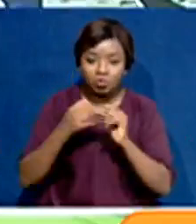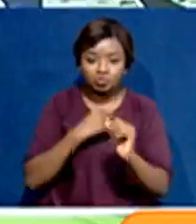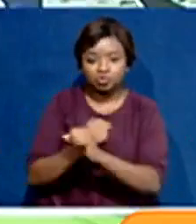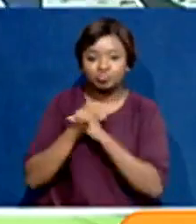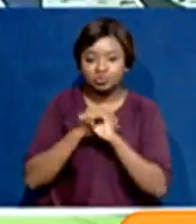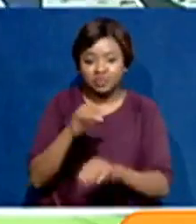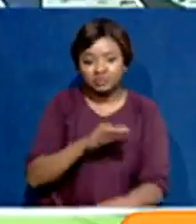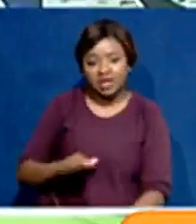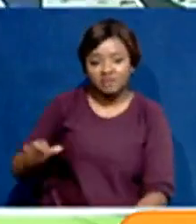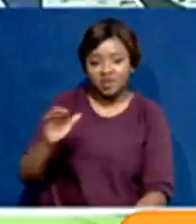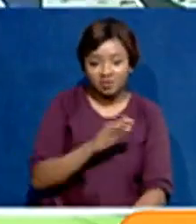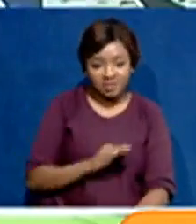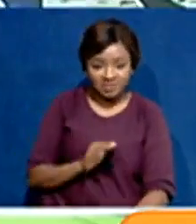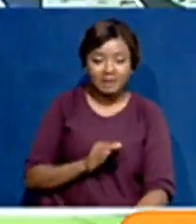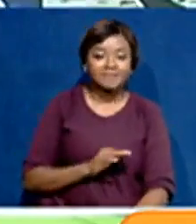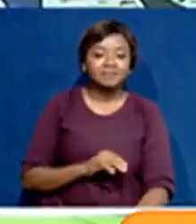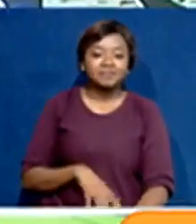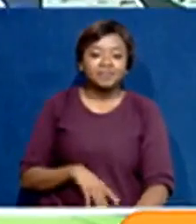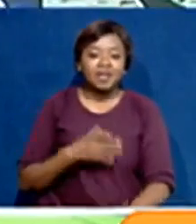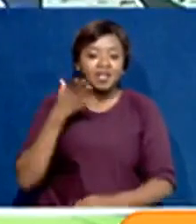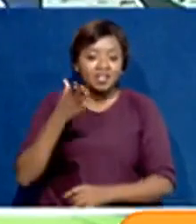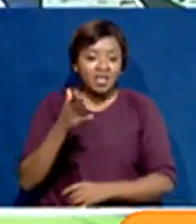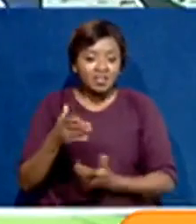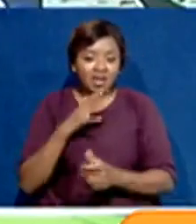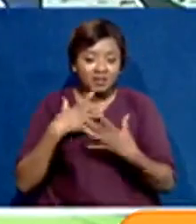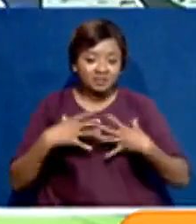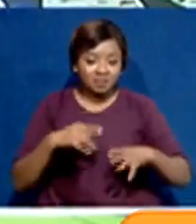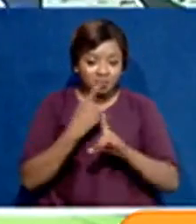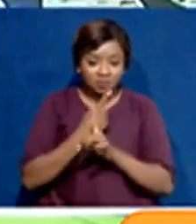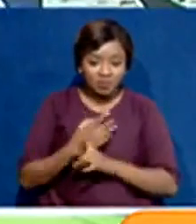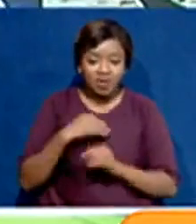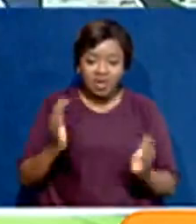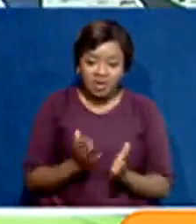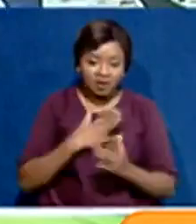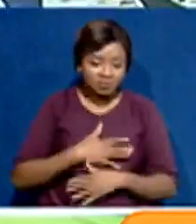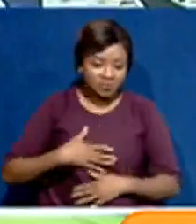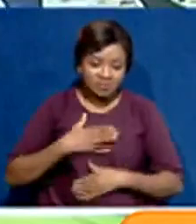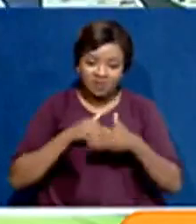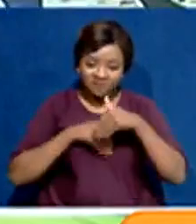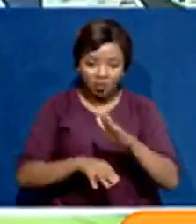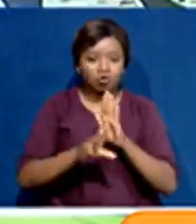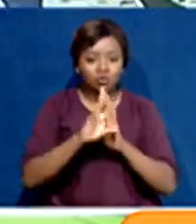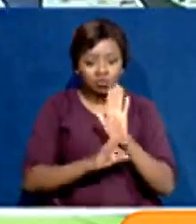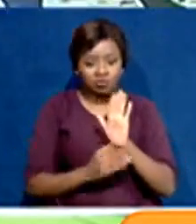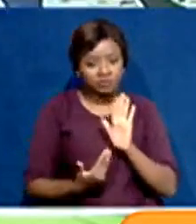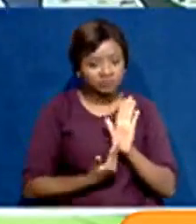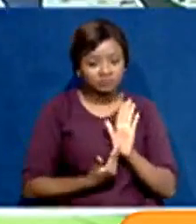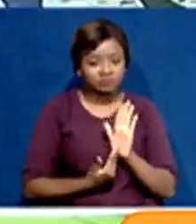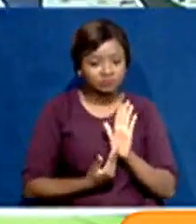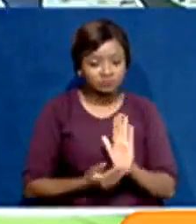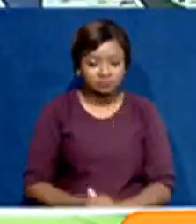And as Francis Mtalaki reports from Mombasa, revelers have been urged to observe the set safety